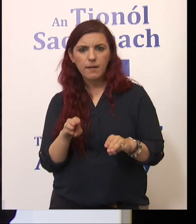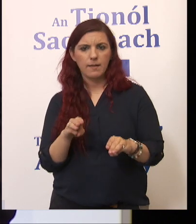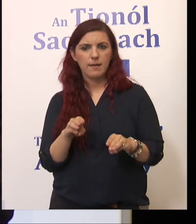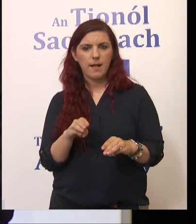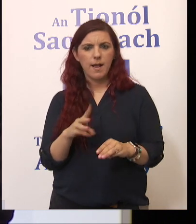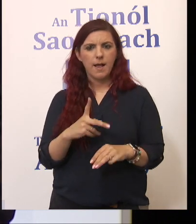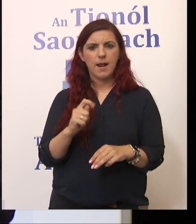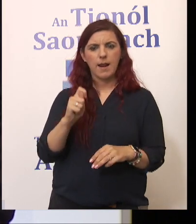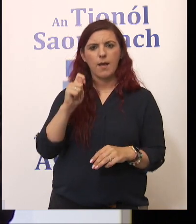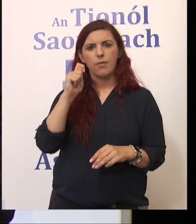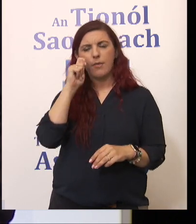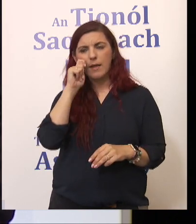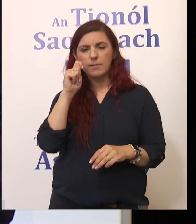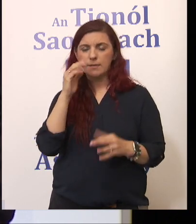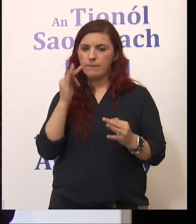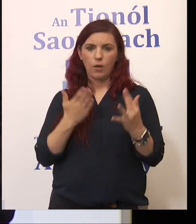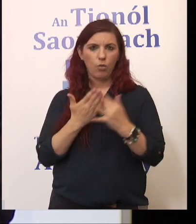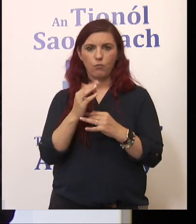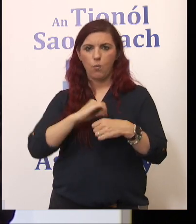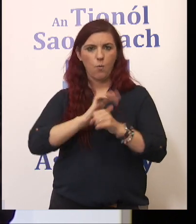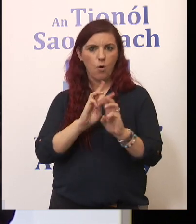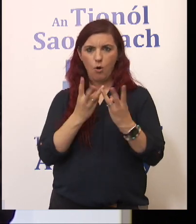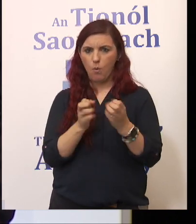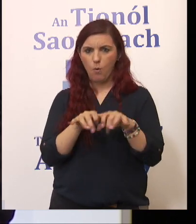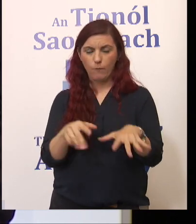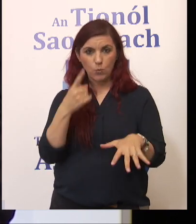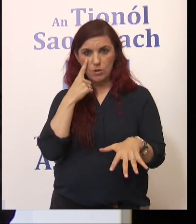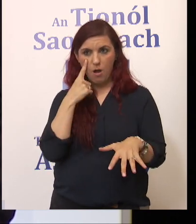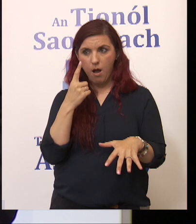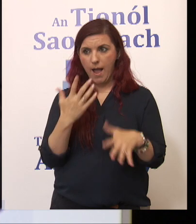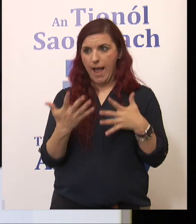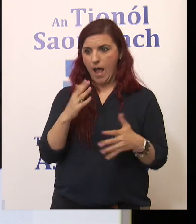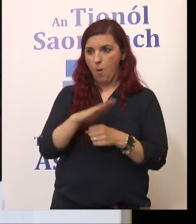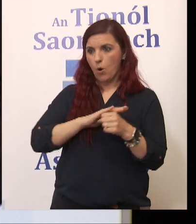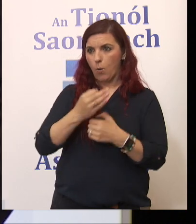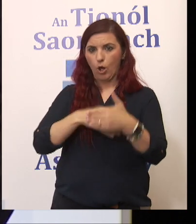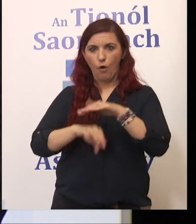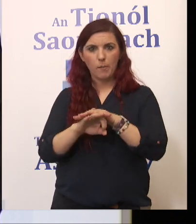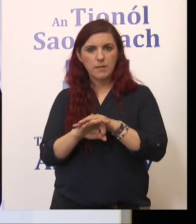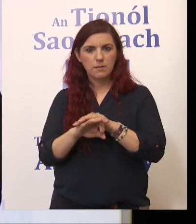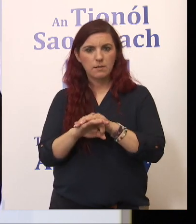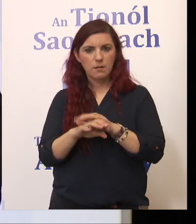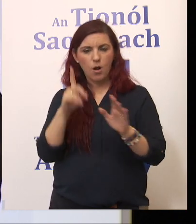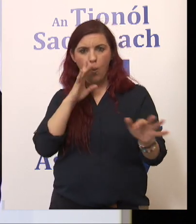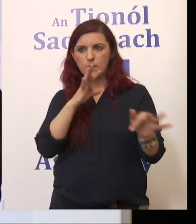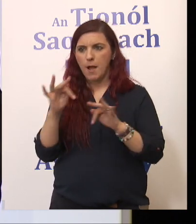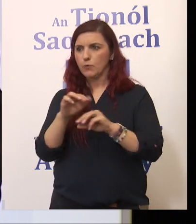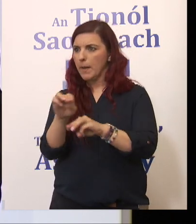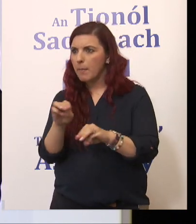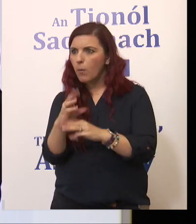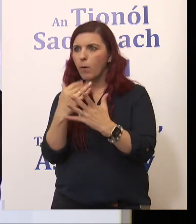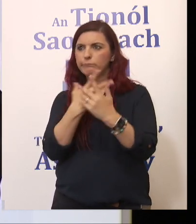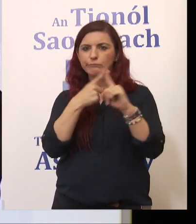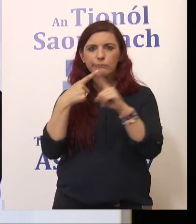I think, than during the COVID pandemic and the way the local government sector stepped up with a range of